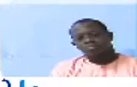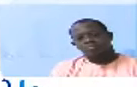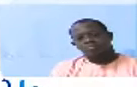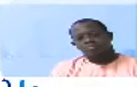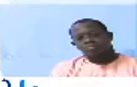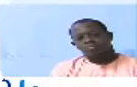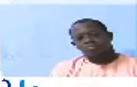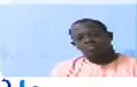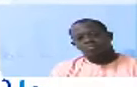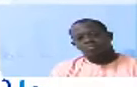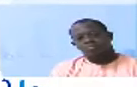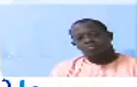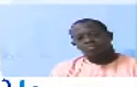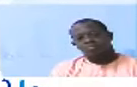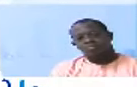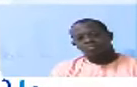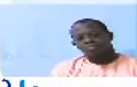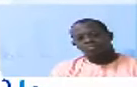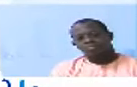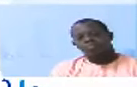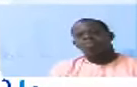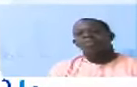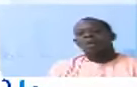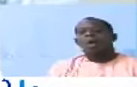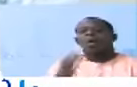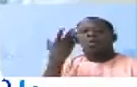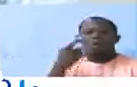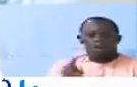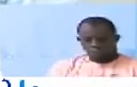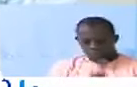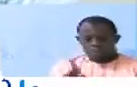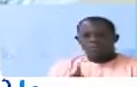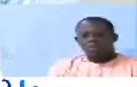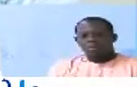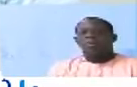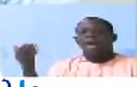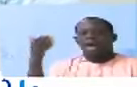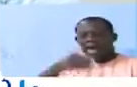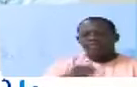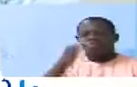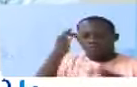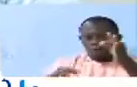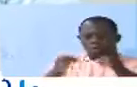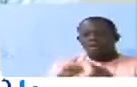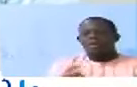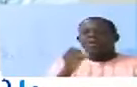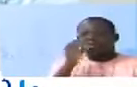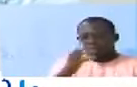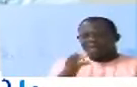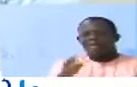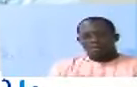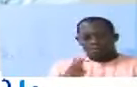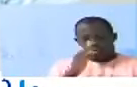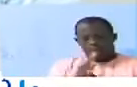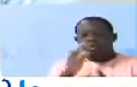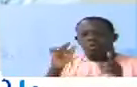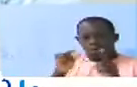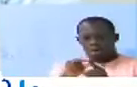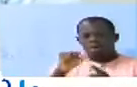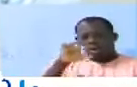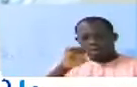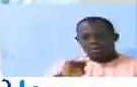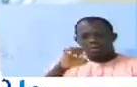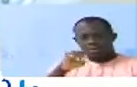eko sedition case le. They said it was a case of sedition. Aw man karam manina ye wala